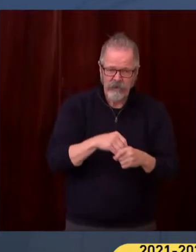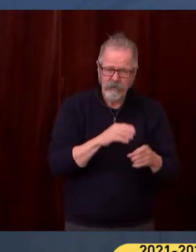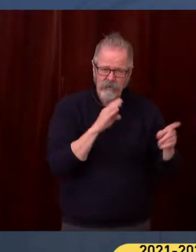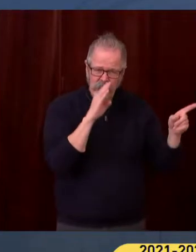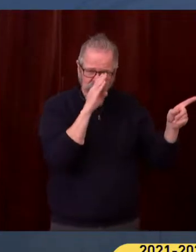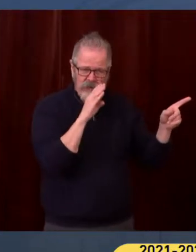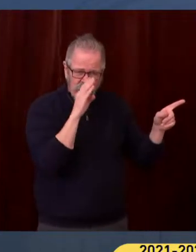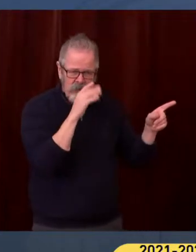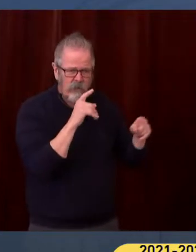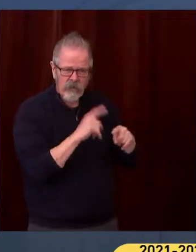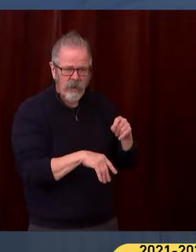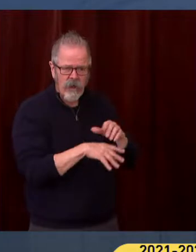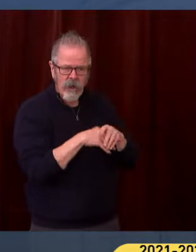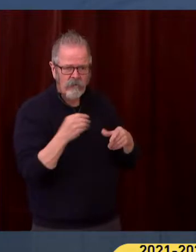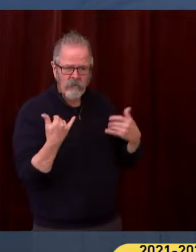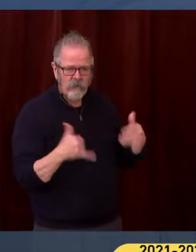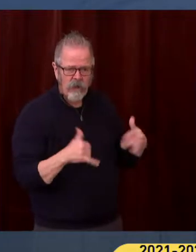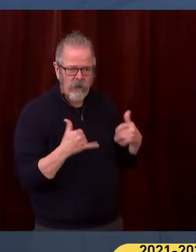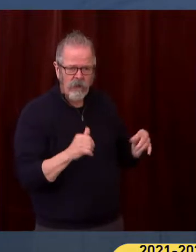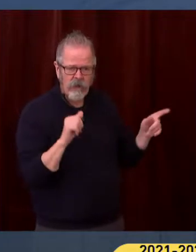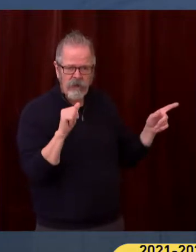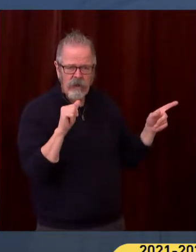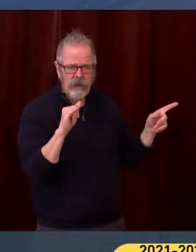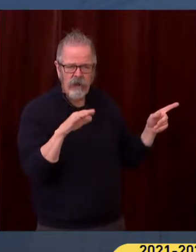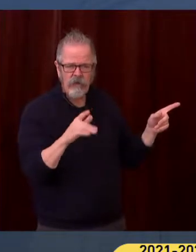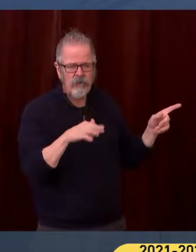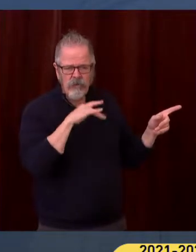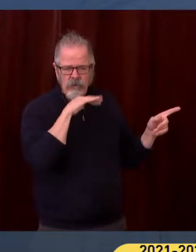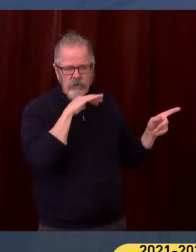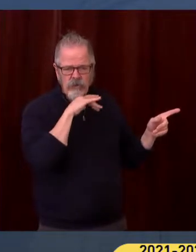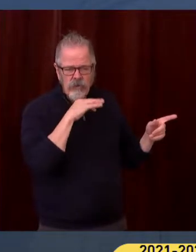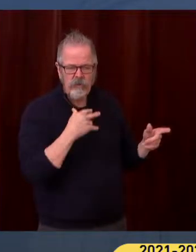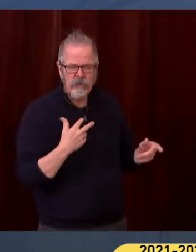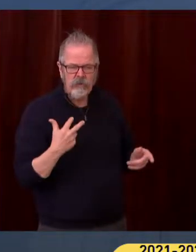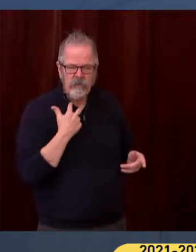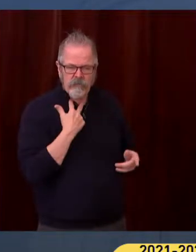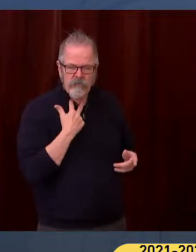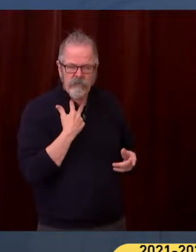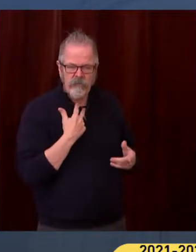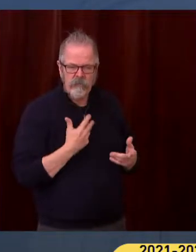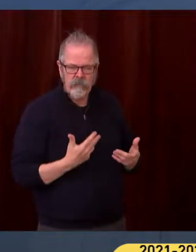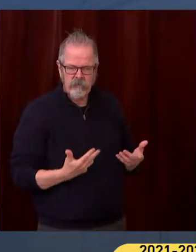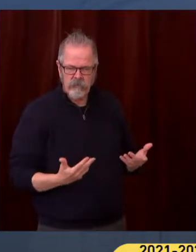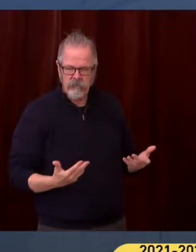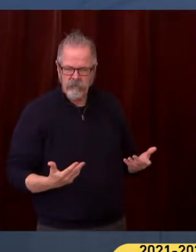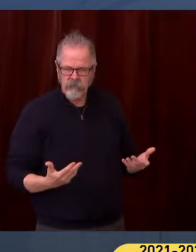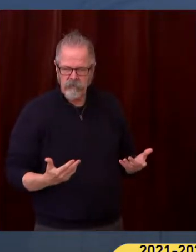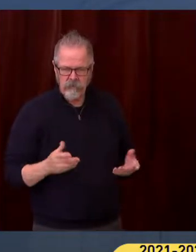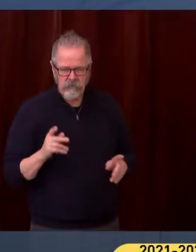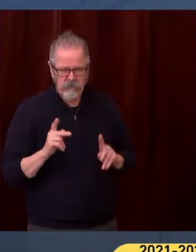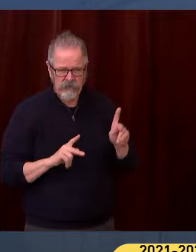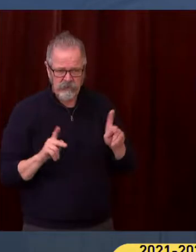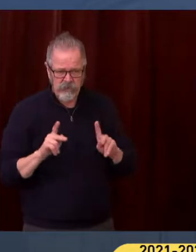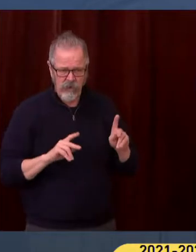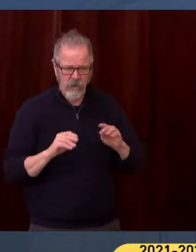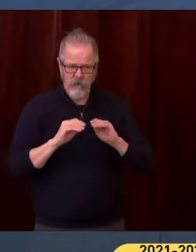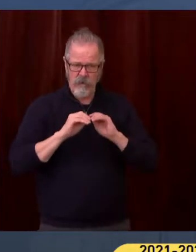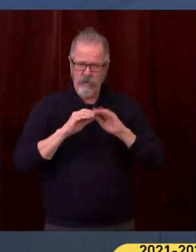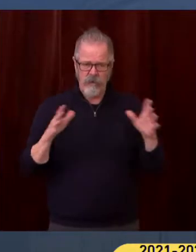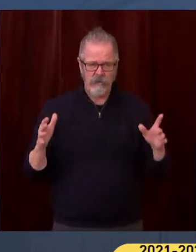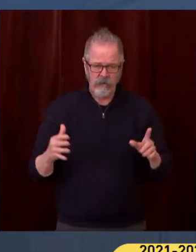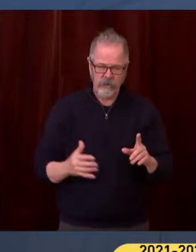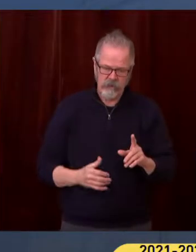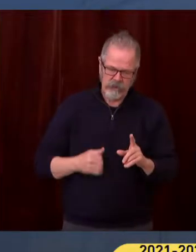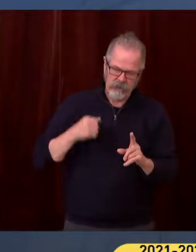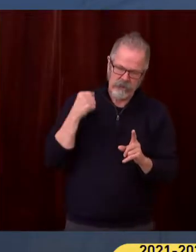thing. And people are desperate and demanding action from their legislators. And that's becoming more and more apparent. That's number one. Number two, at the